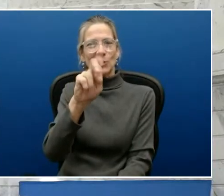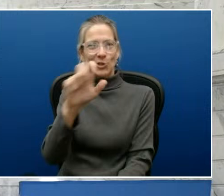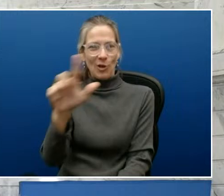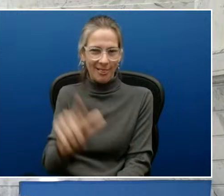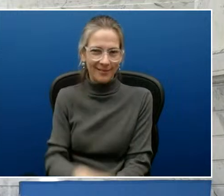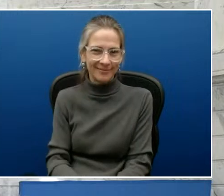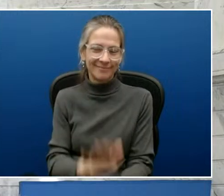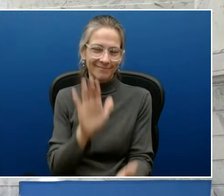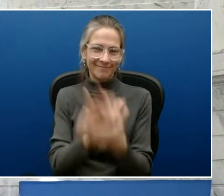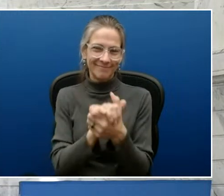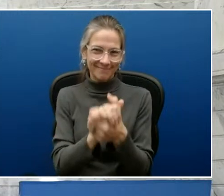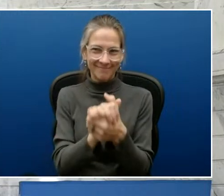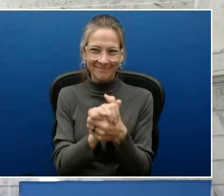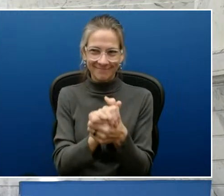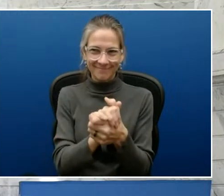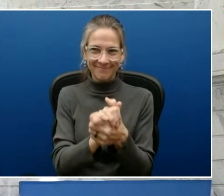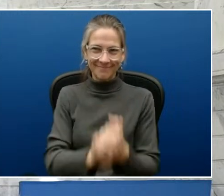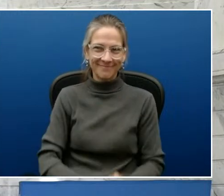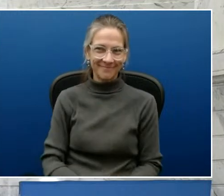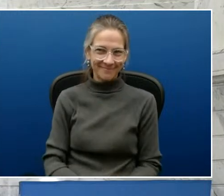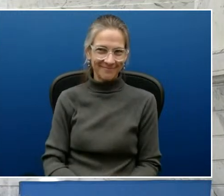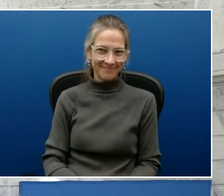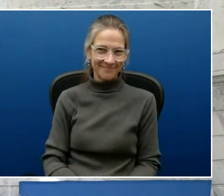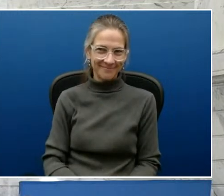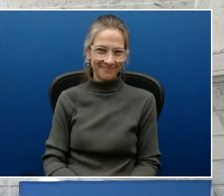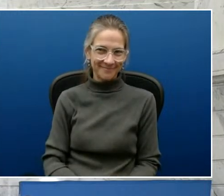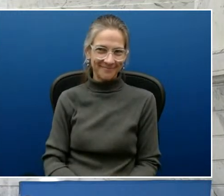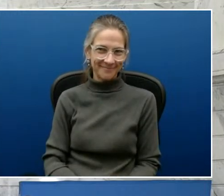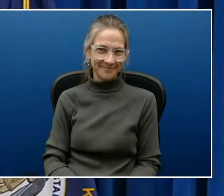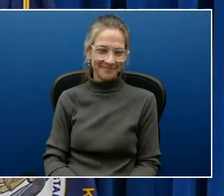Congratulations. The podium is yours.